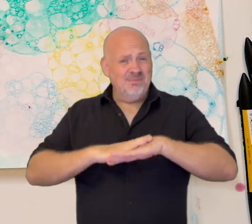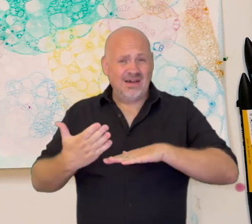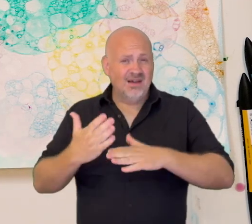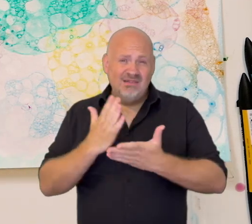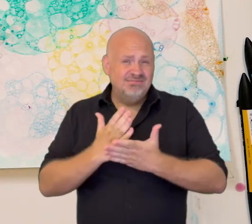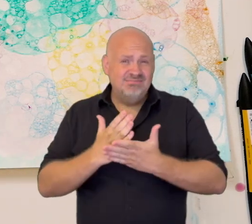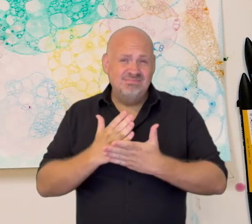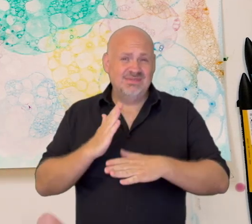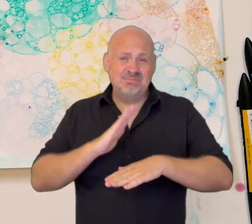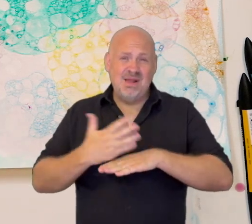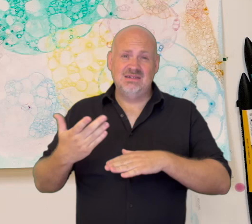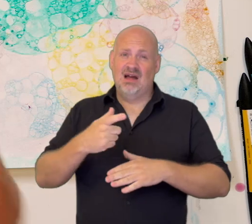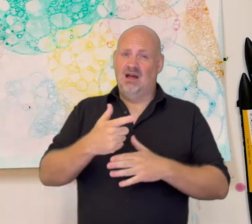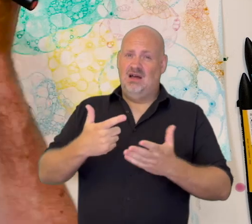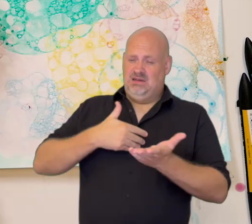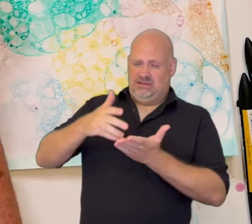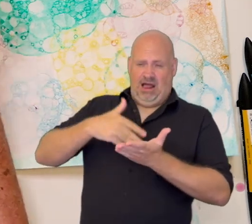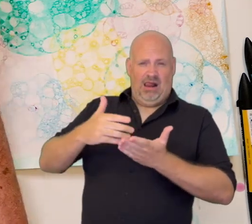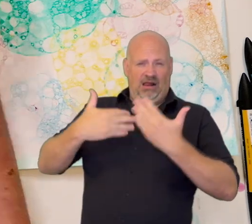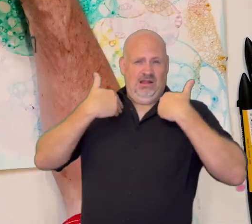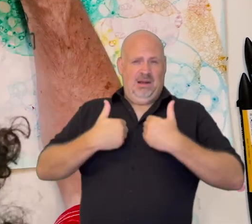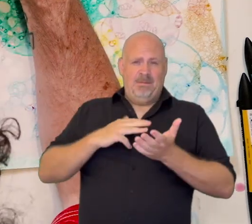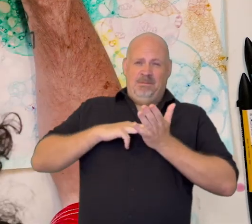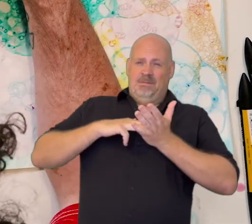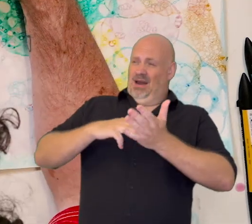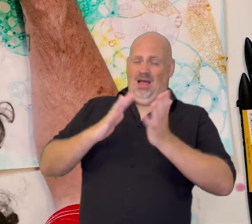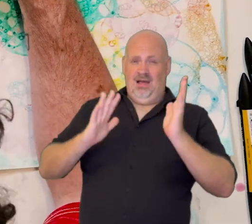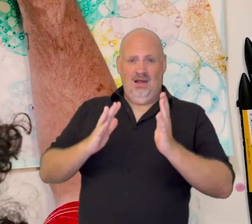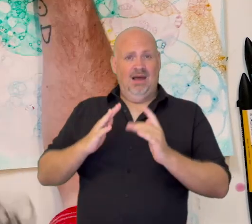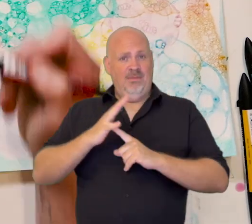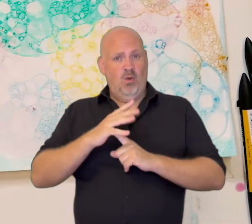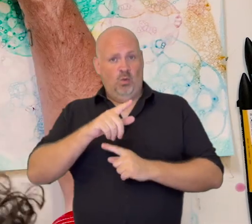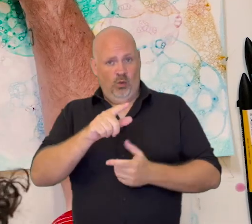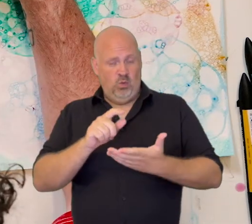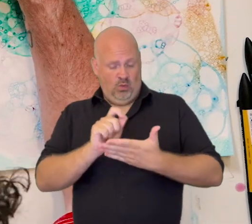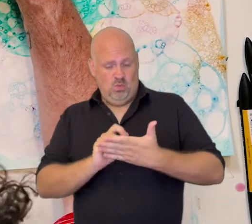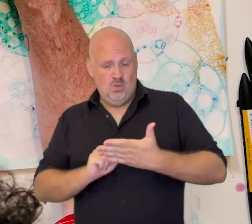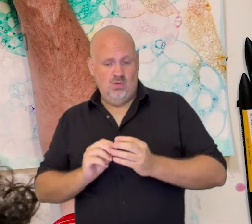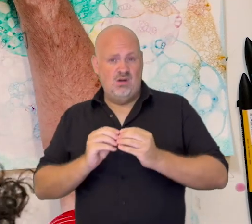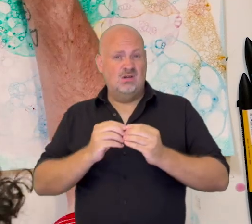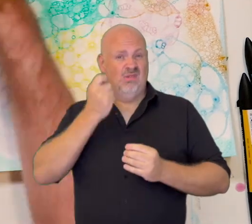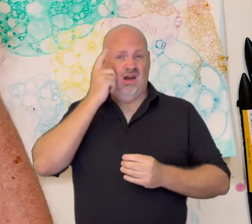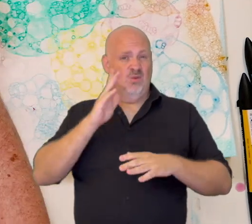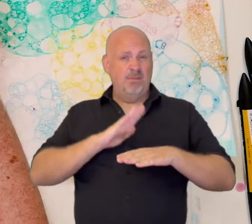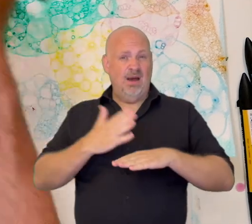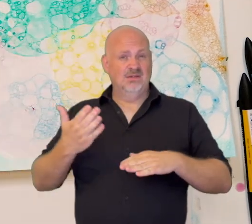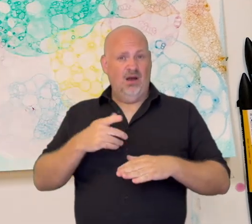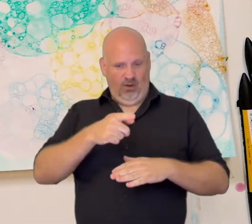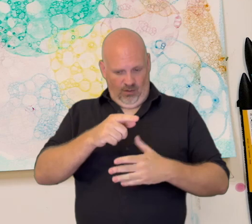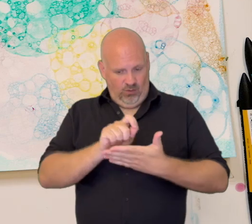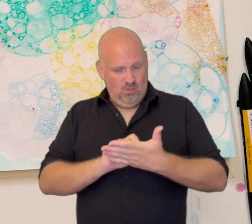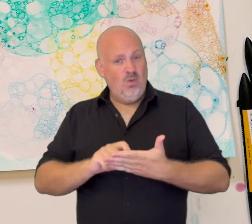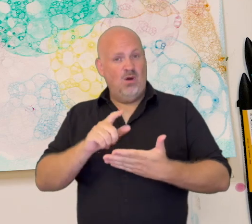doesn't matter if you sell it for millions, because the second you start making it, you'll realise that it doesn't matter. You'll realise that you're doing it for